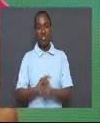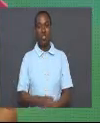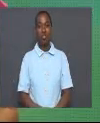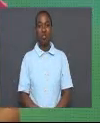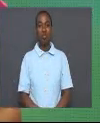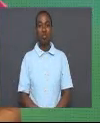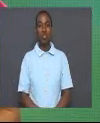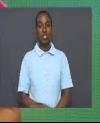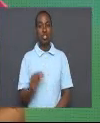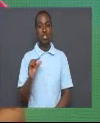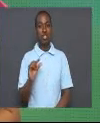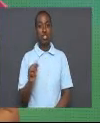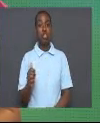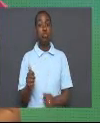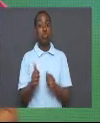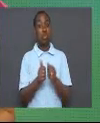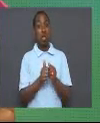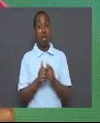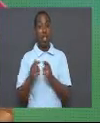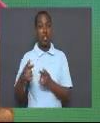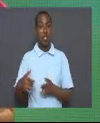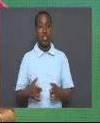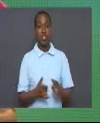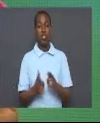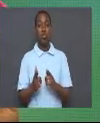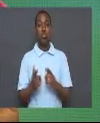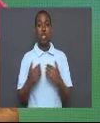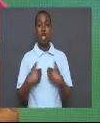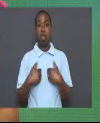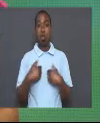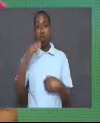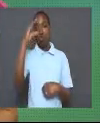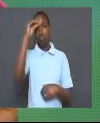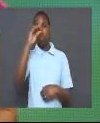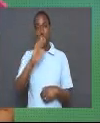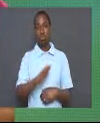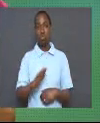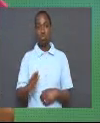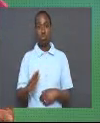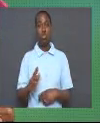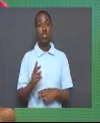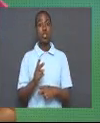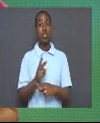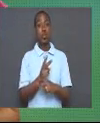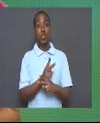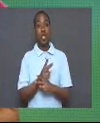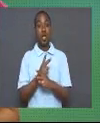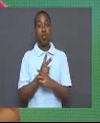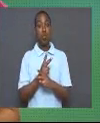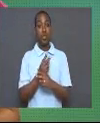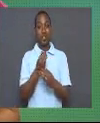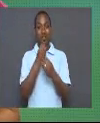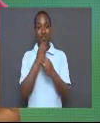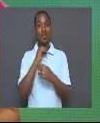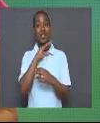a few common methods that people use to ensure their food is